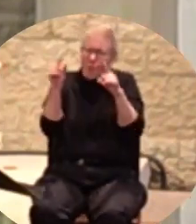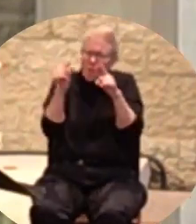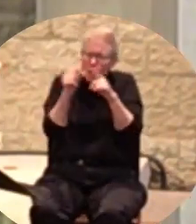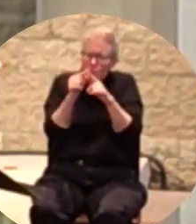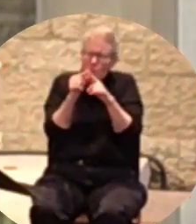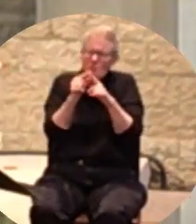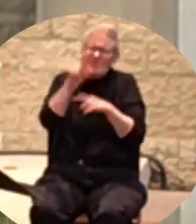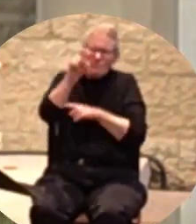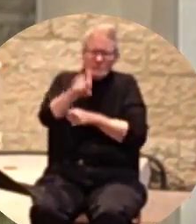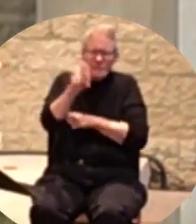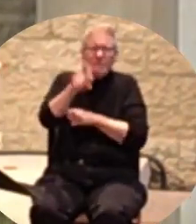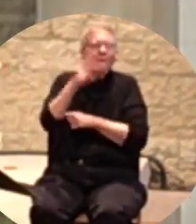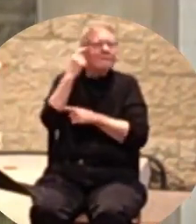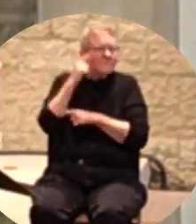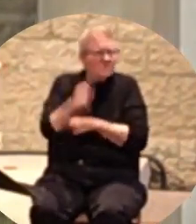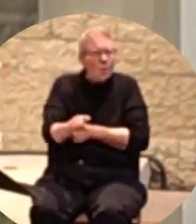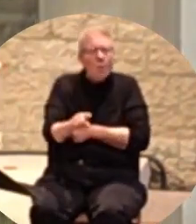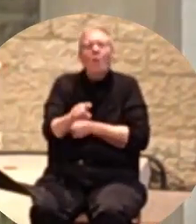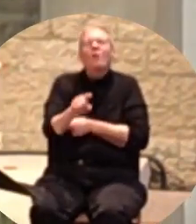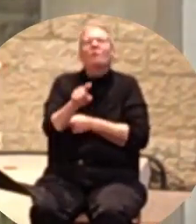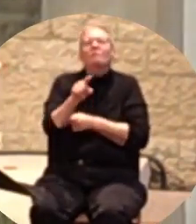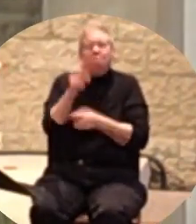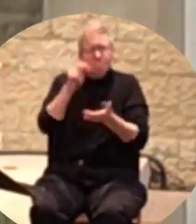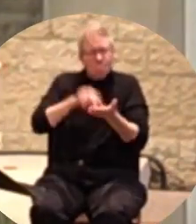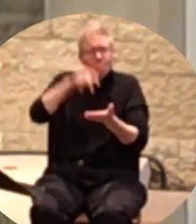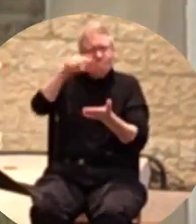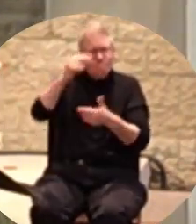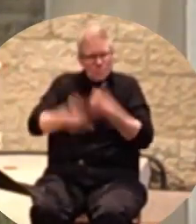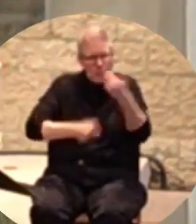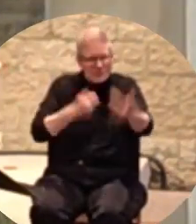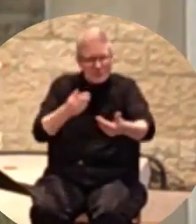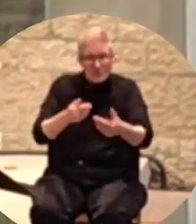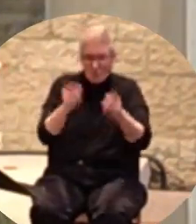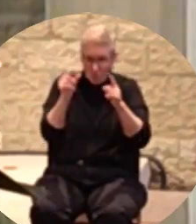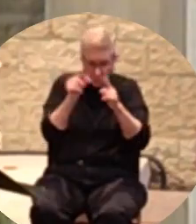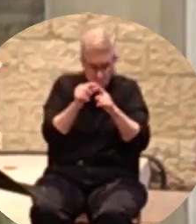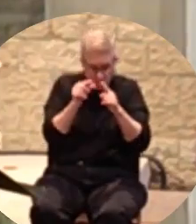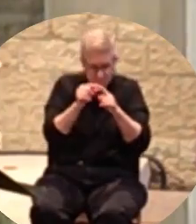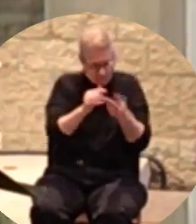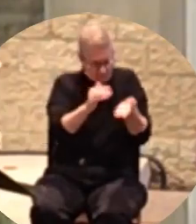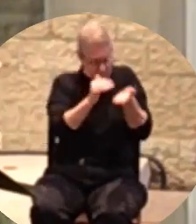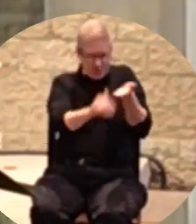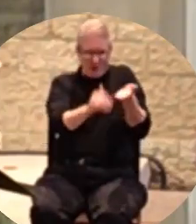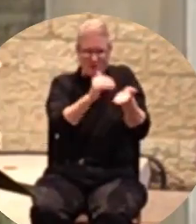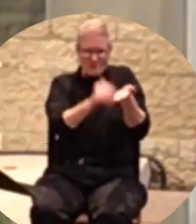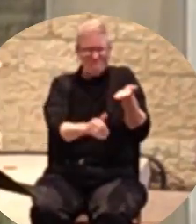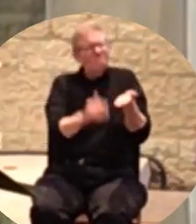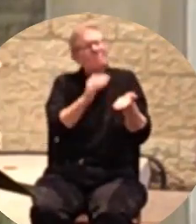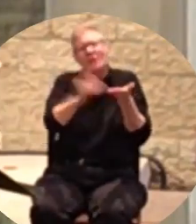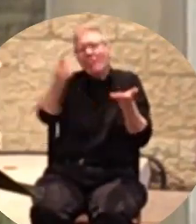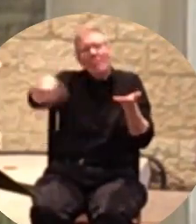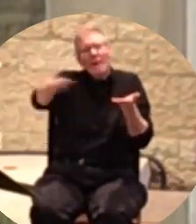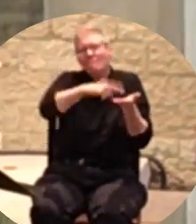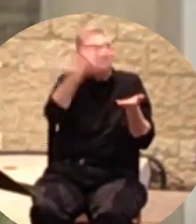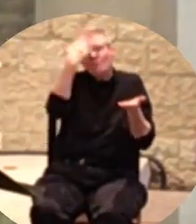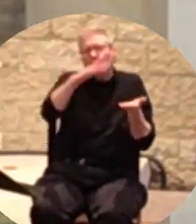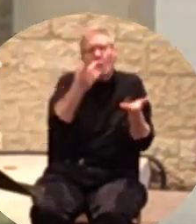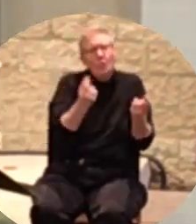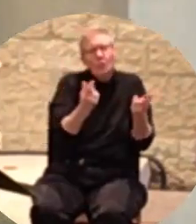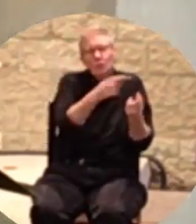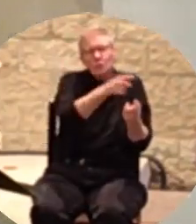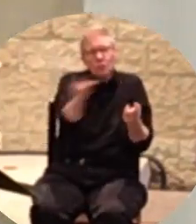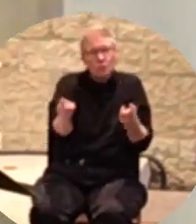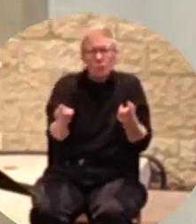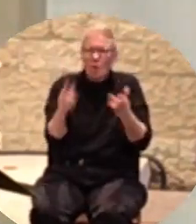resurrection process. Words of forgiveness. Forgive them, for they know not what they do. Words of living in the